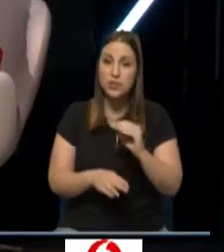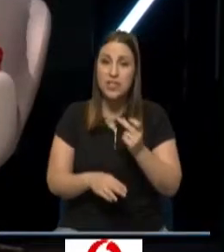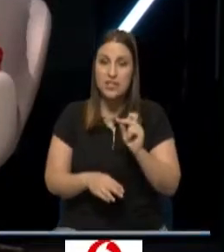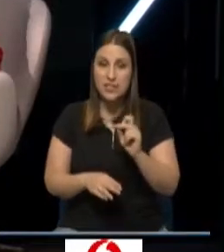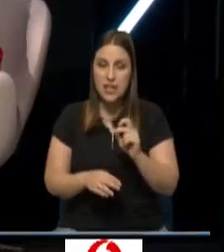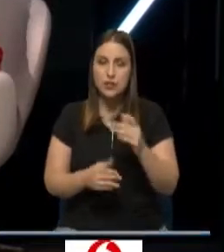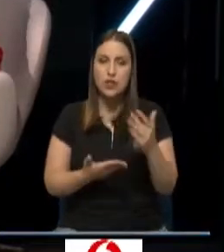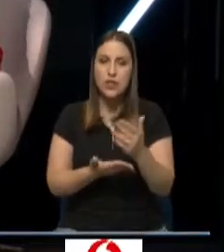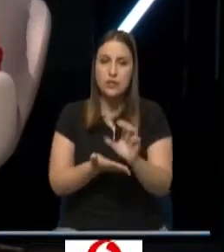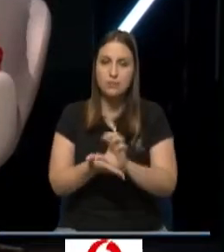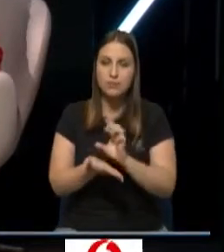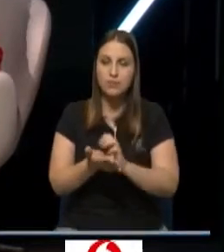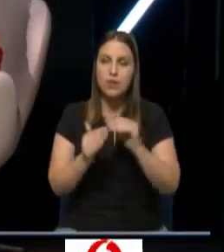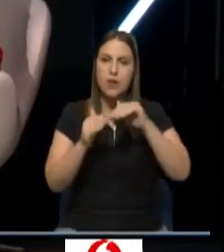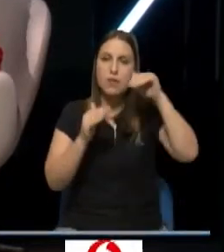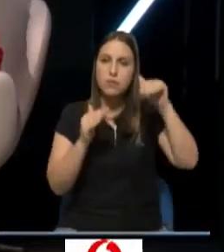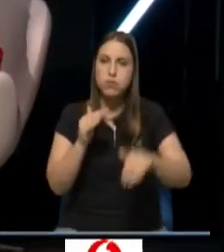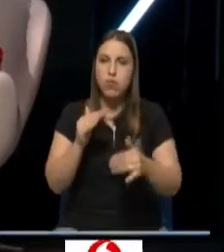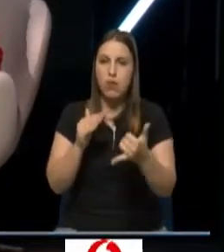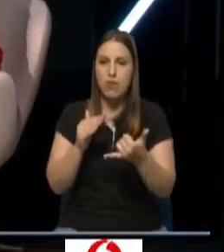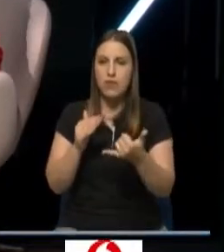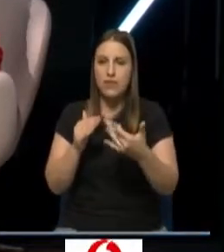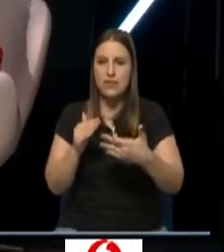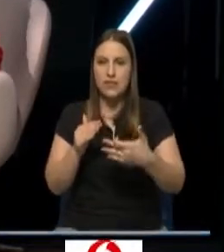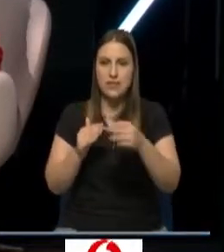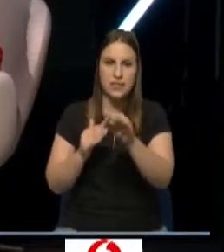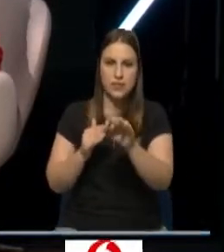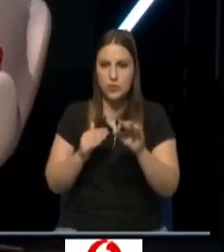say that in recent last 10